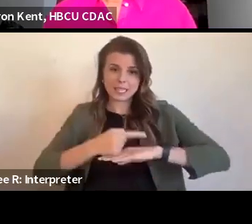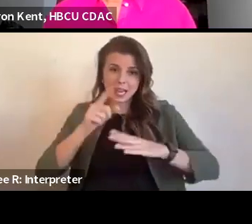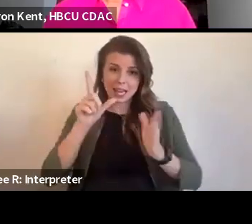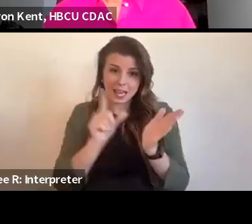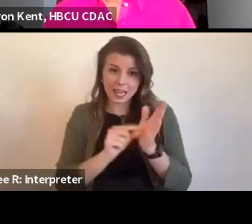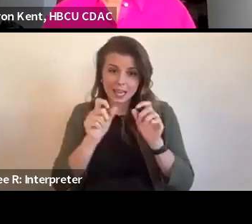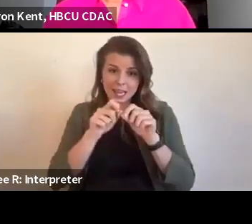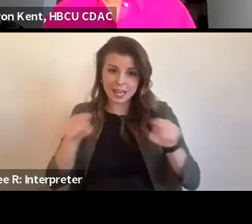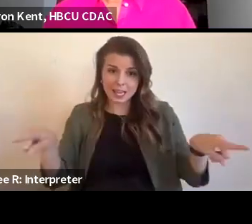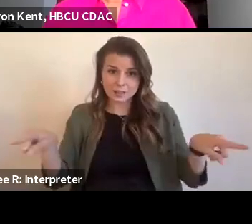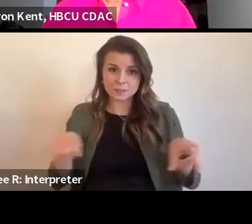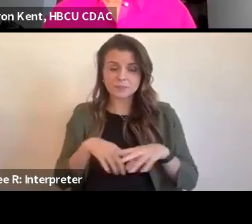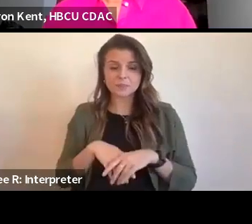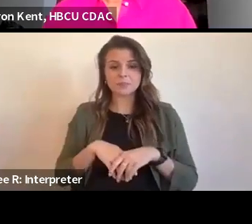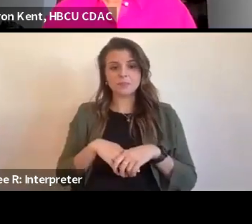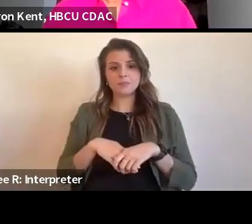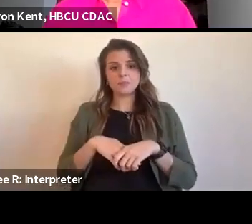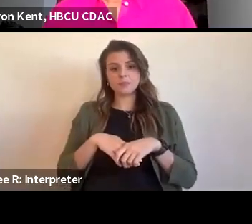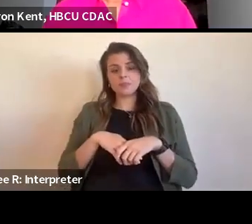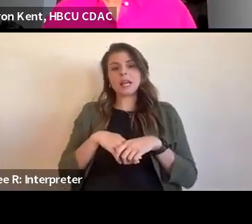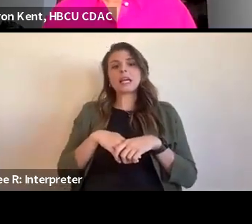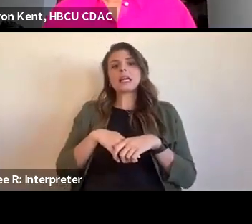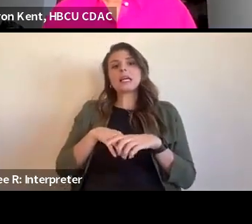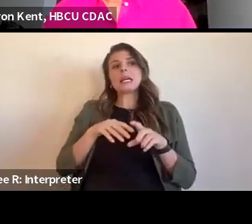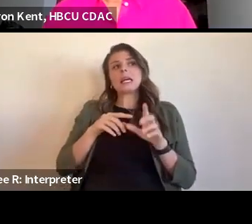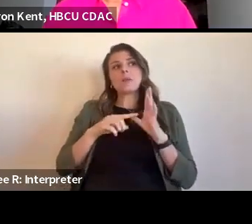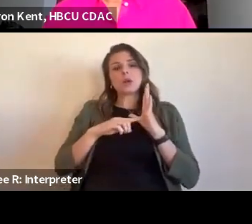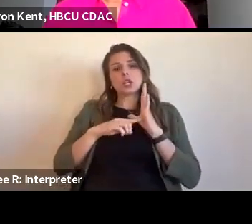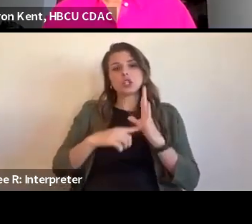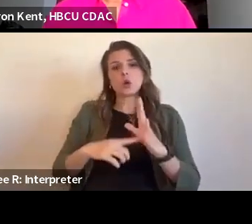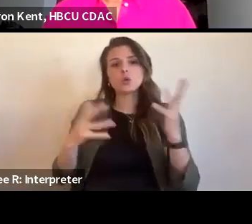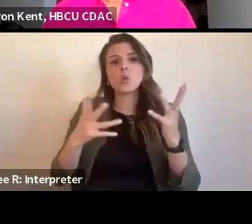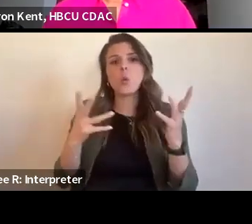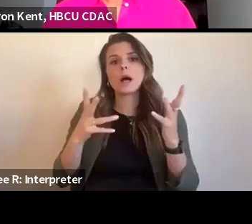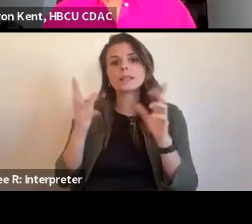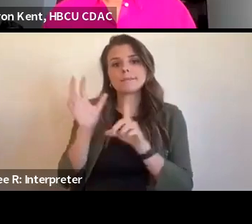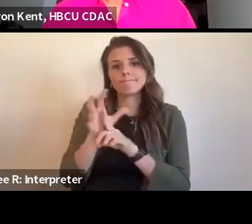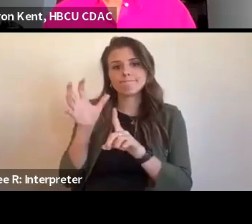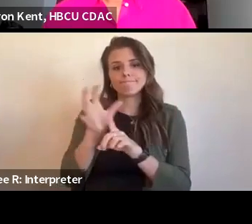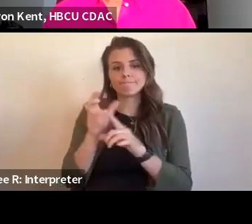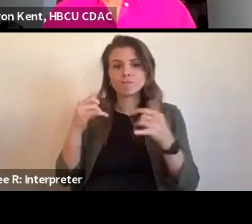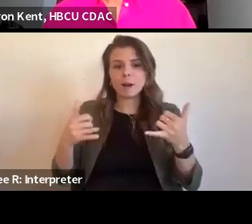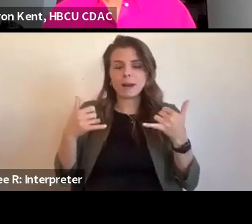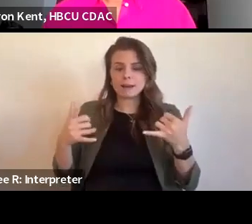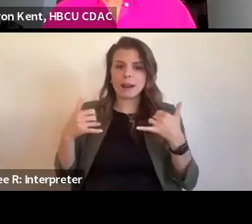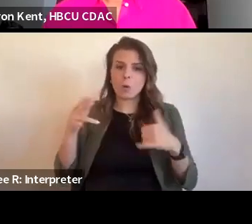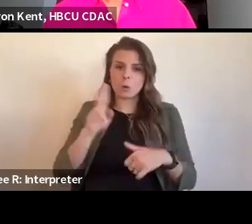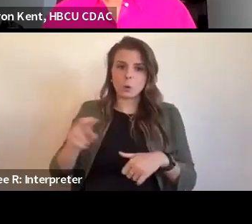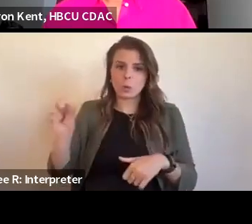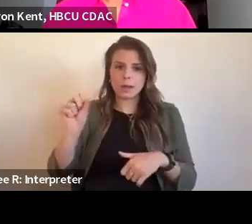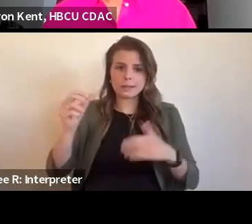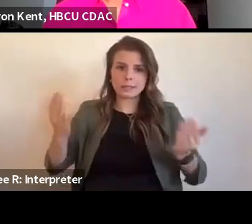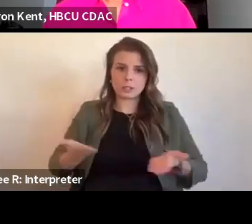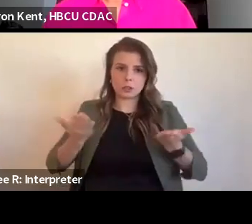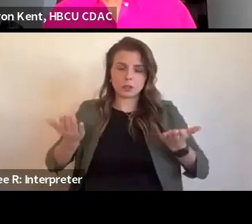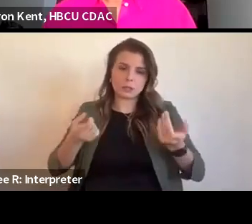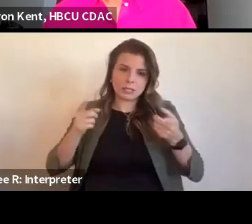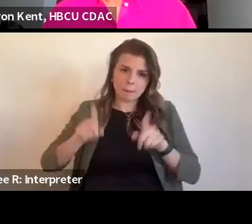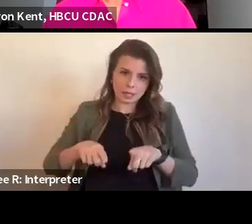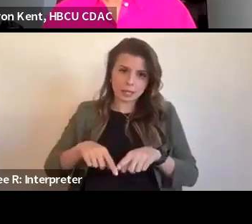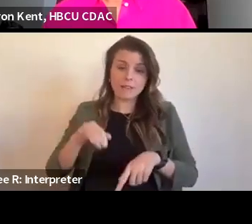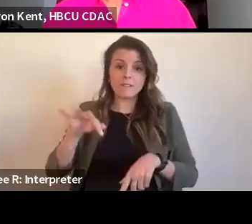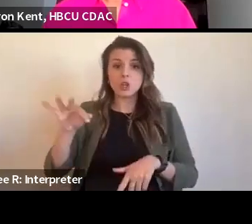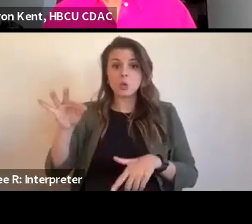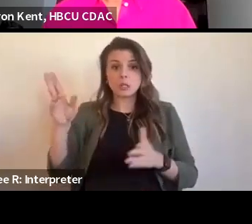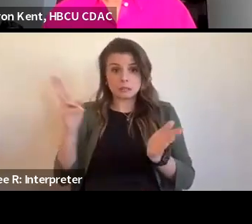outlook. It highlights what is trending in terms of scams generally in the US. So if you can sign up for